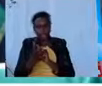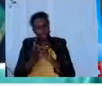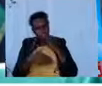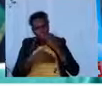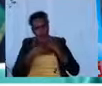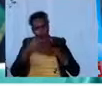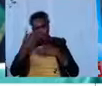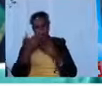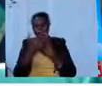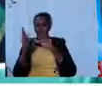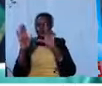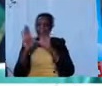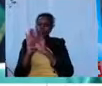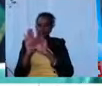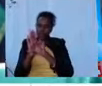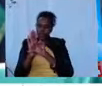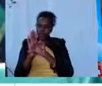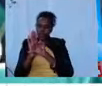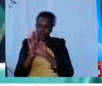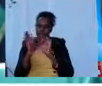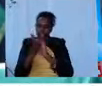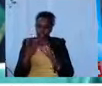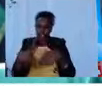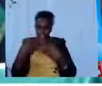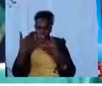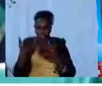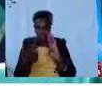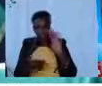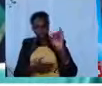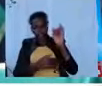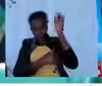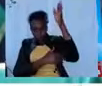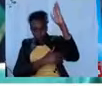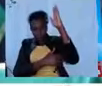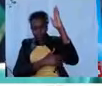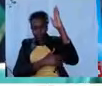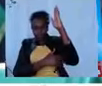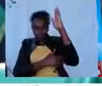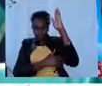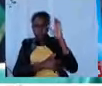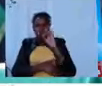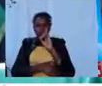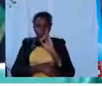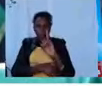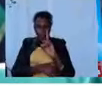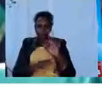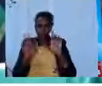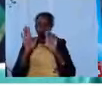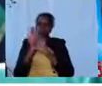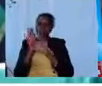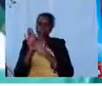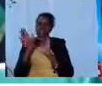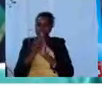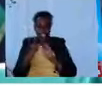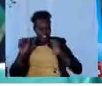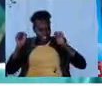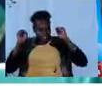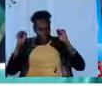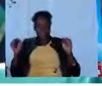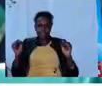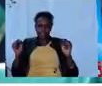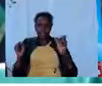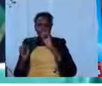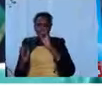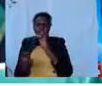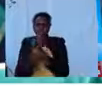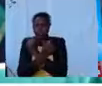amongst all the laws that were given by God, one of the laws that is great is